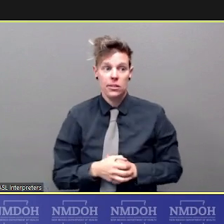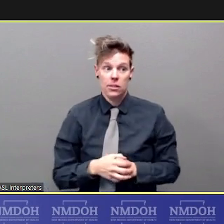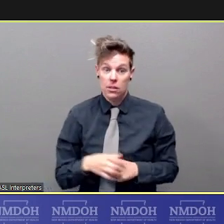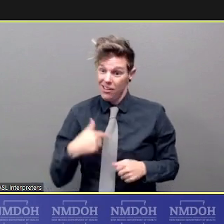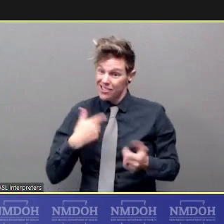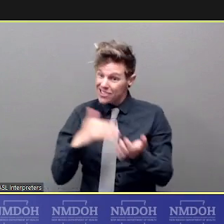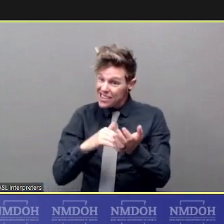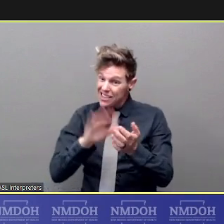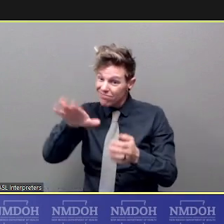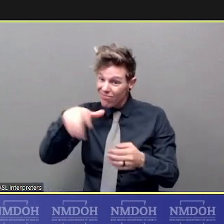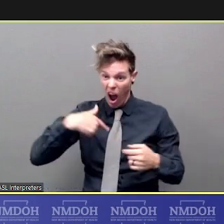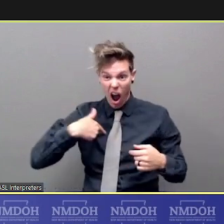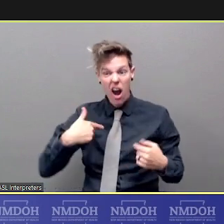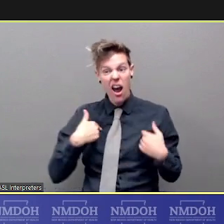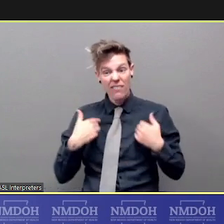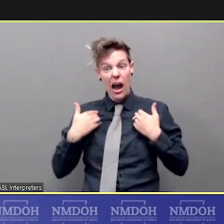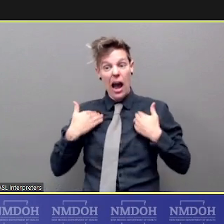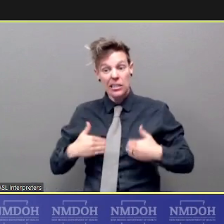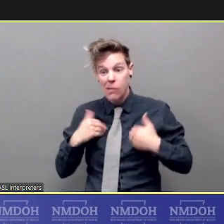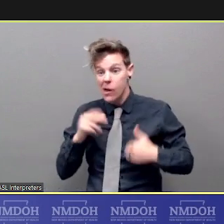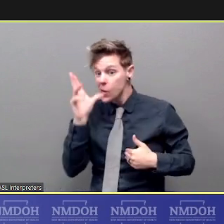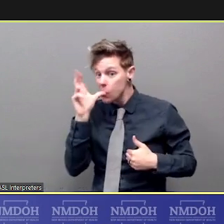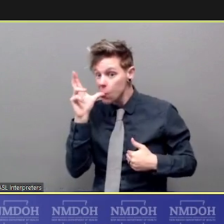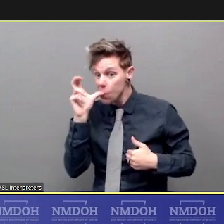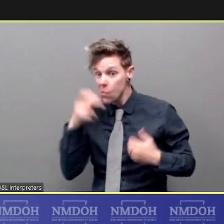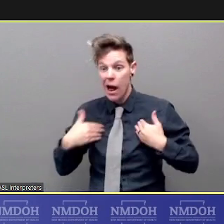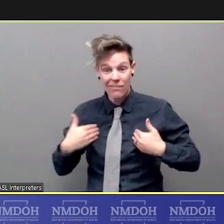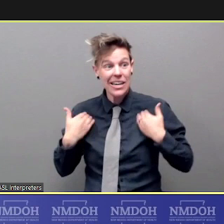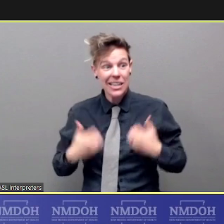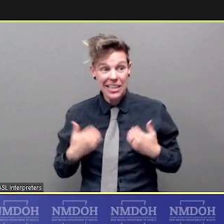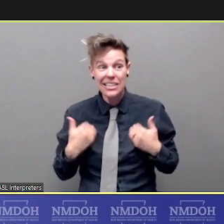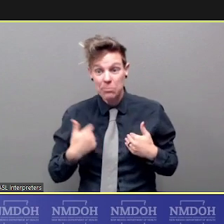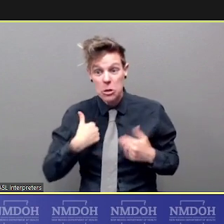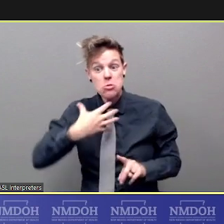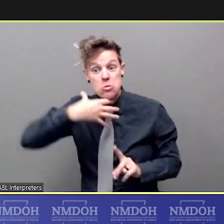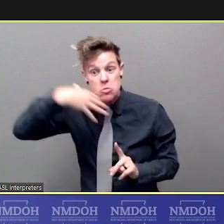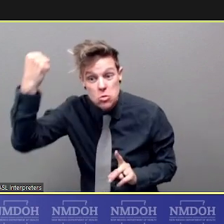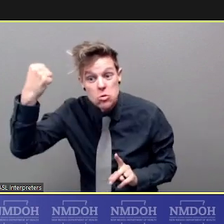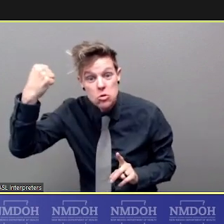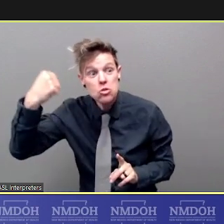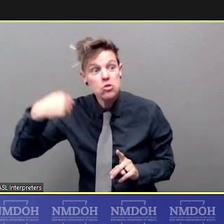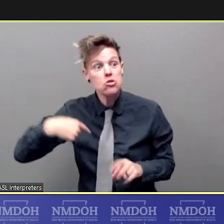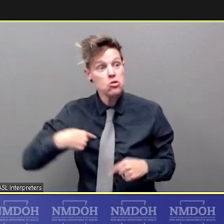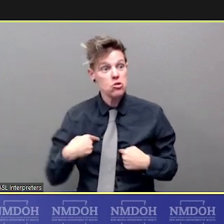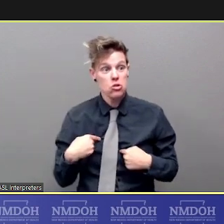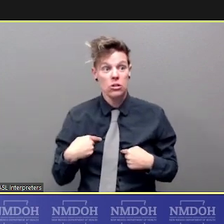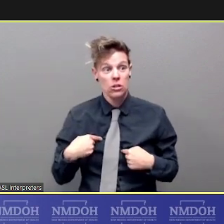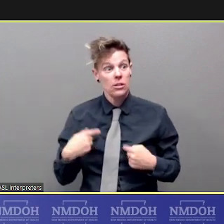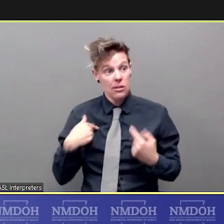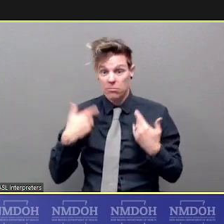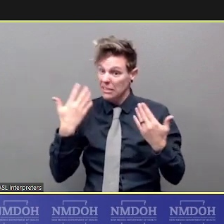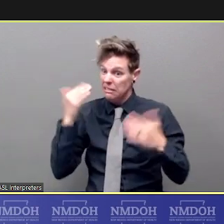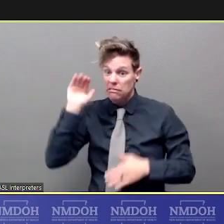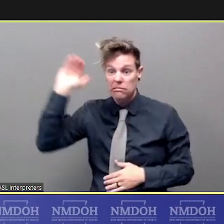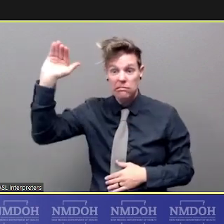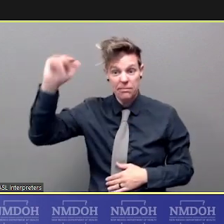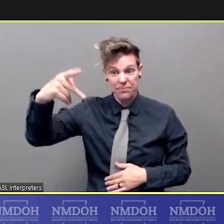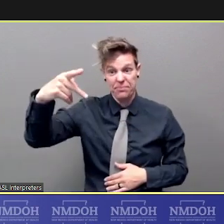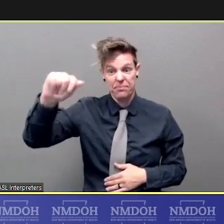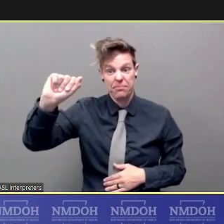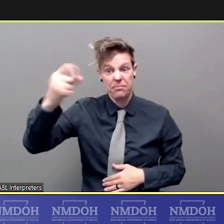got Paxlovid. And it was important, just as a reminder to everybody, that if you do end up getting COVID, there are